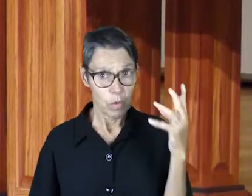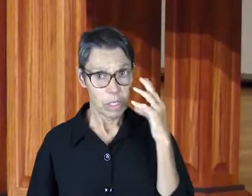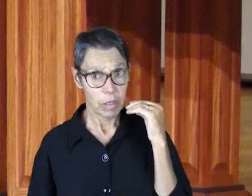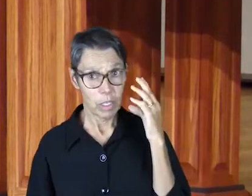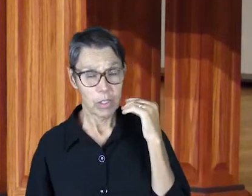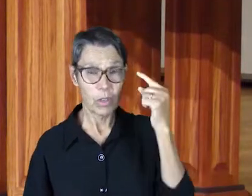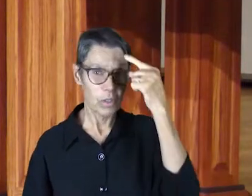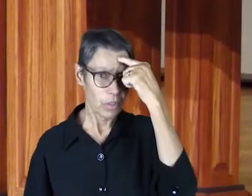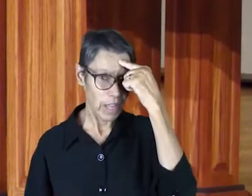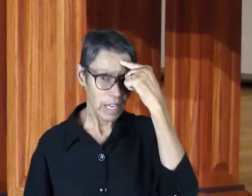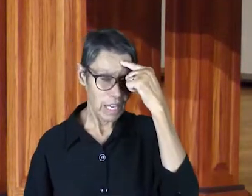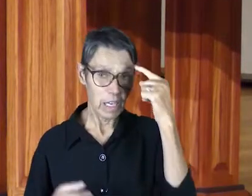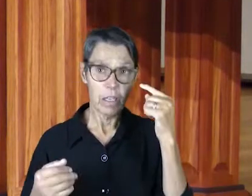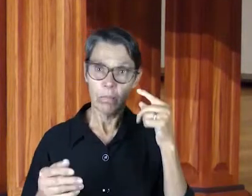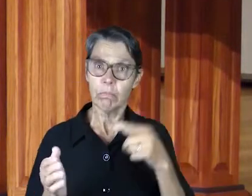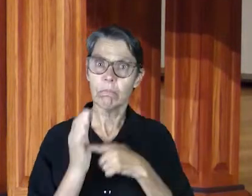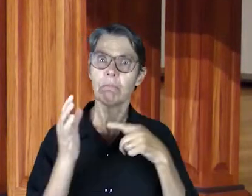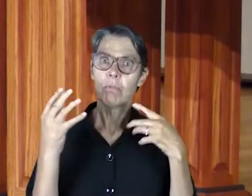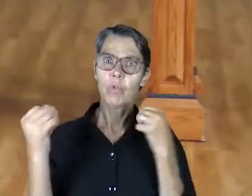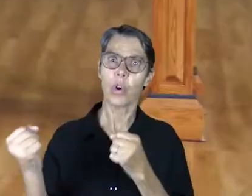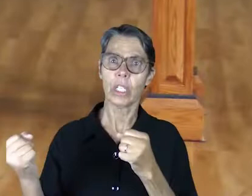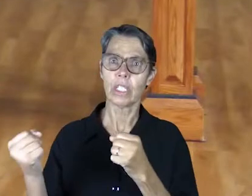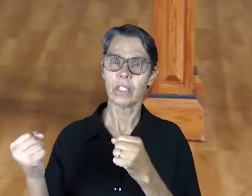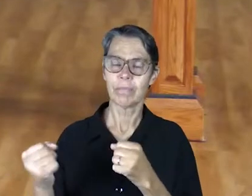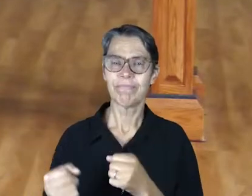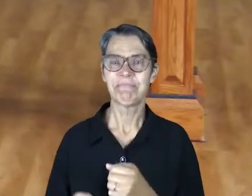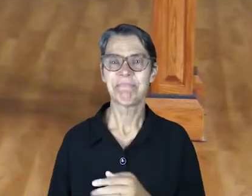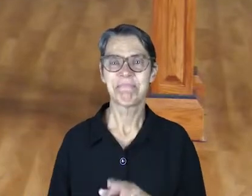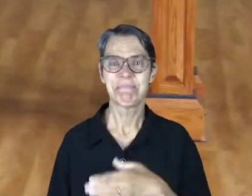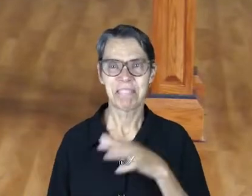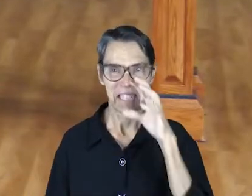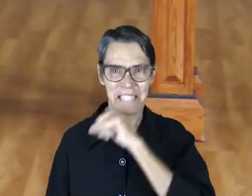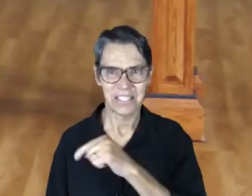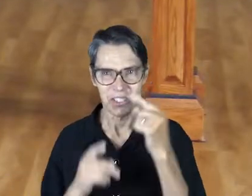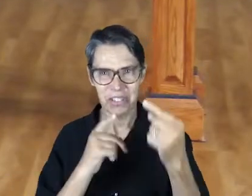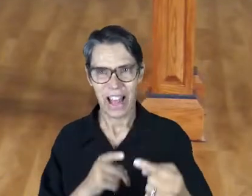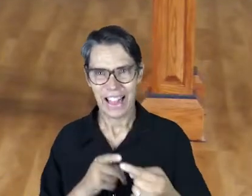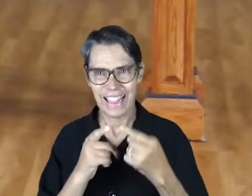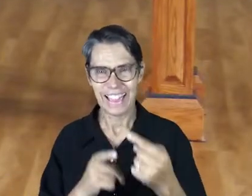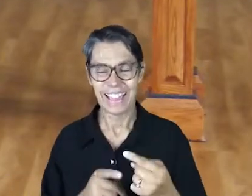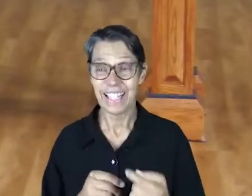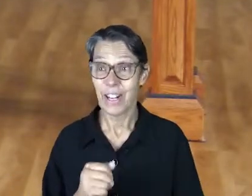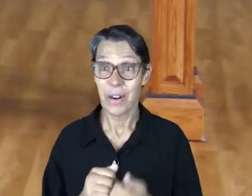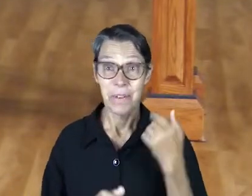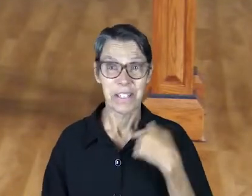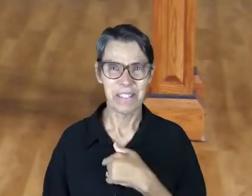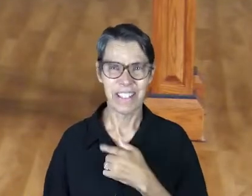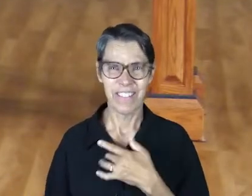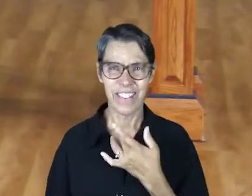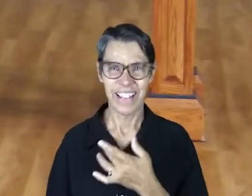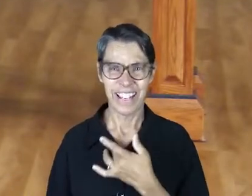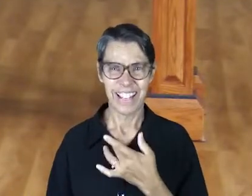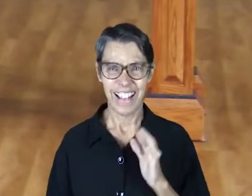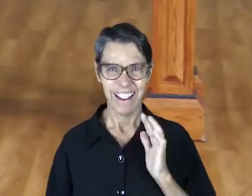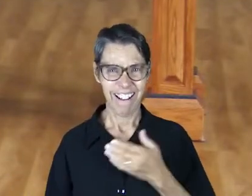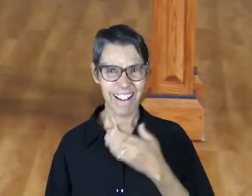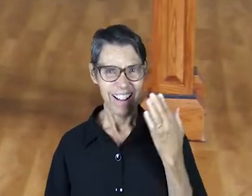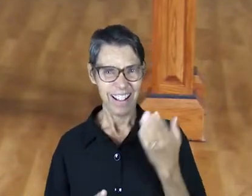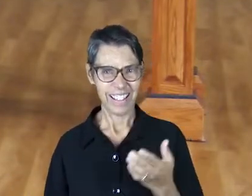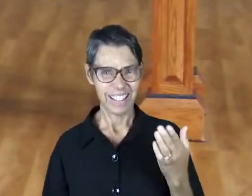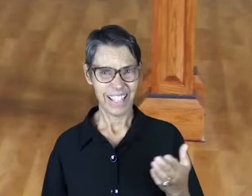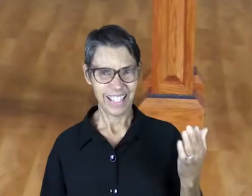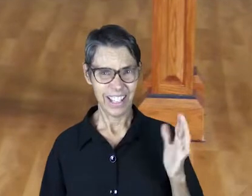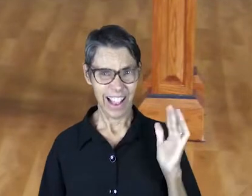going to guess you're going to struggle to find that, because very, very few of us consider anything we've ever done as